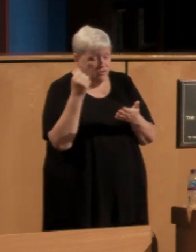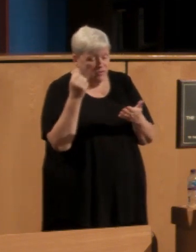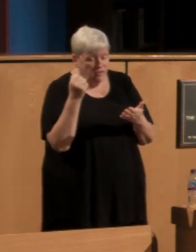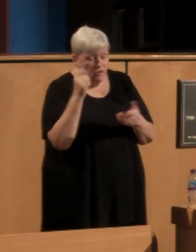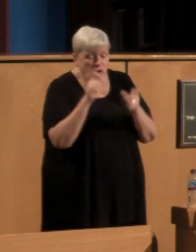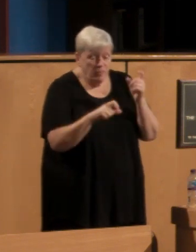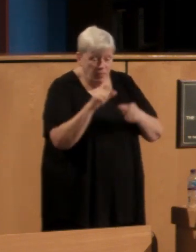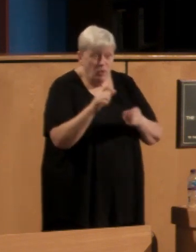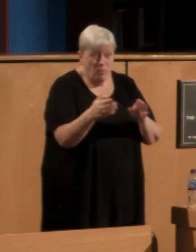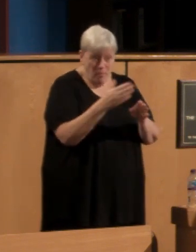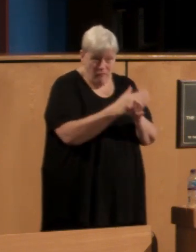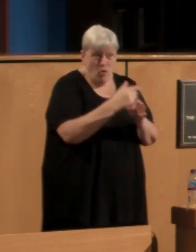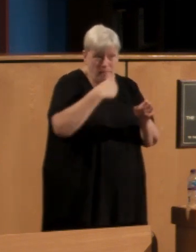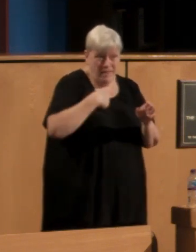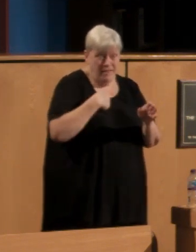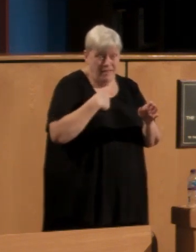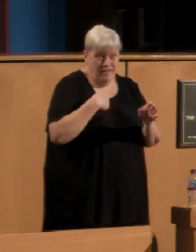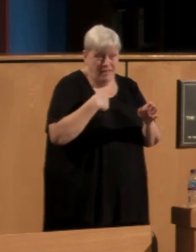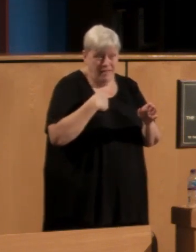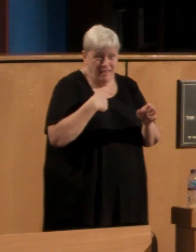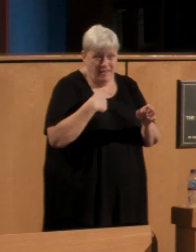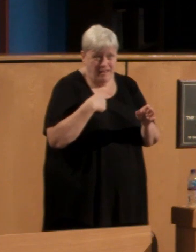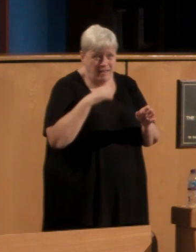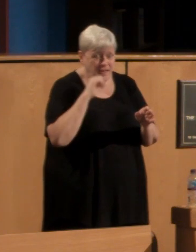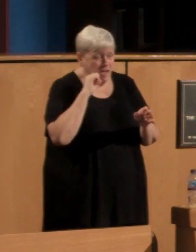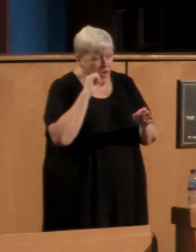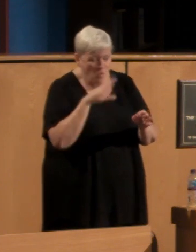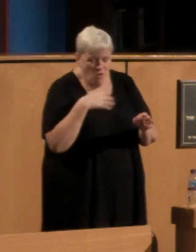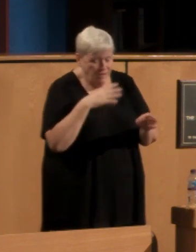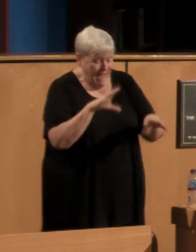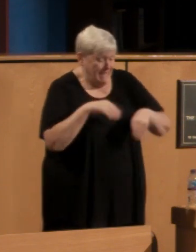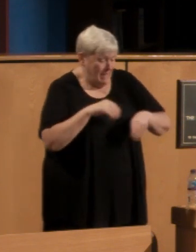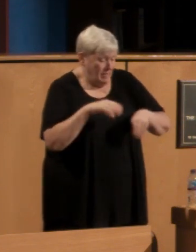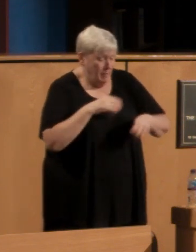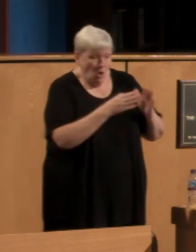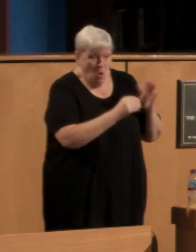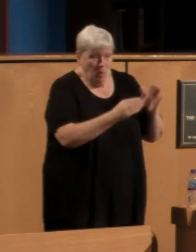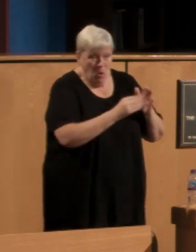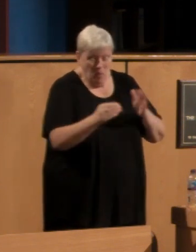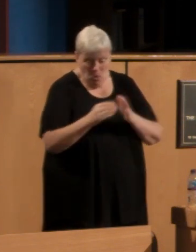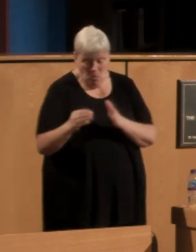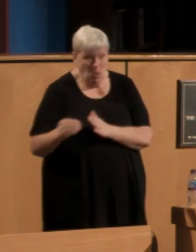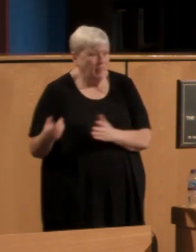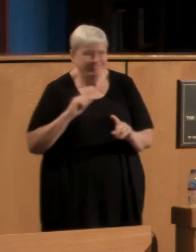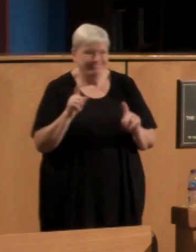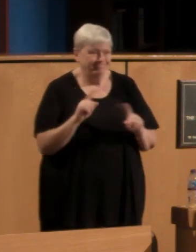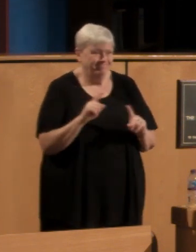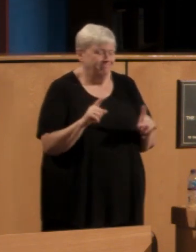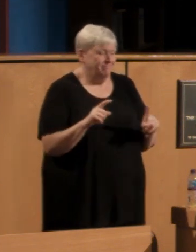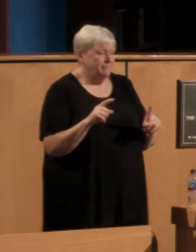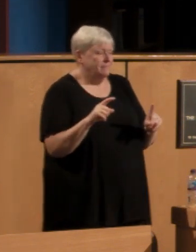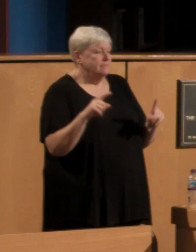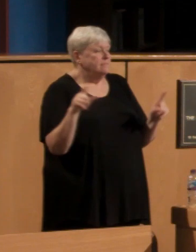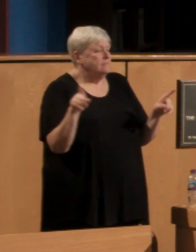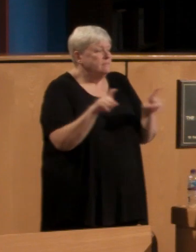come before me. That obviously I'm not going to take on the burden of all these white men that have written before me. But I do